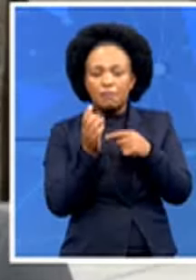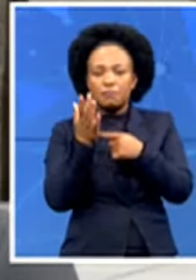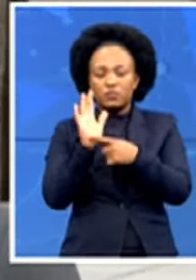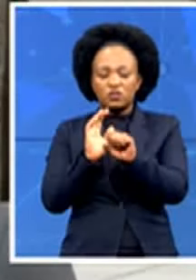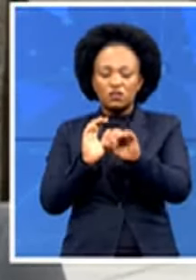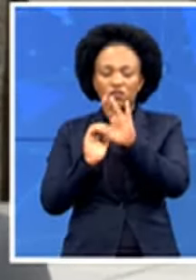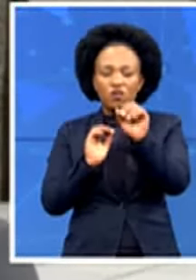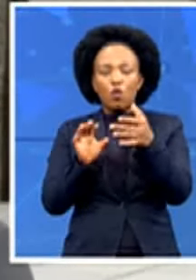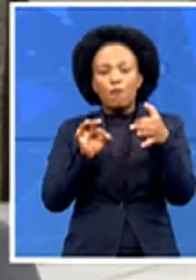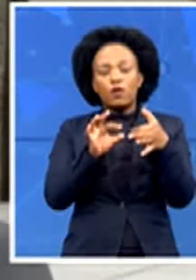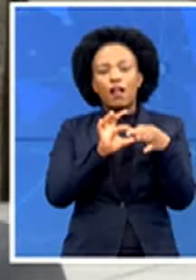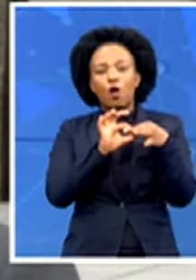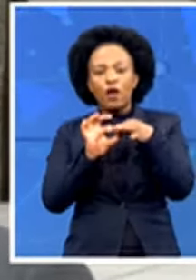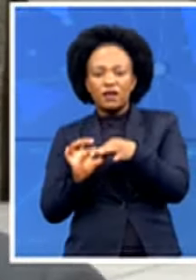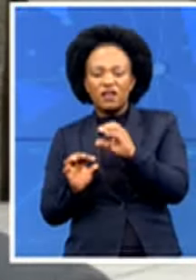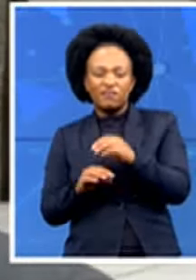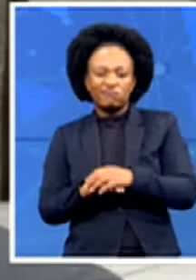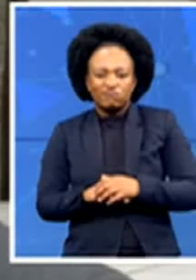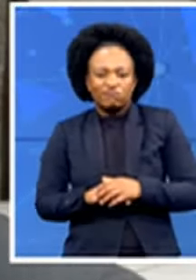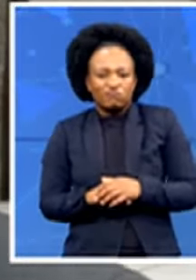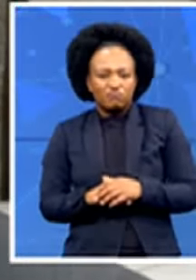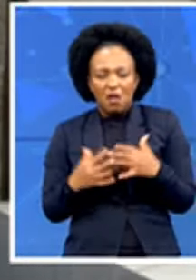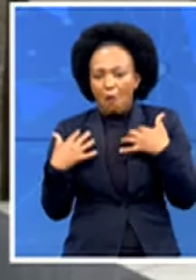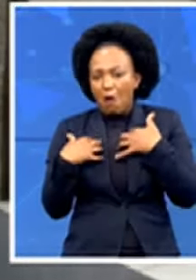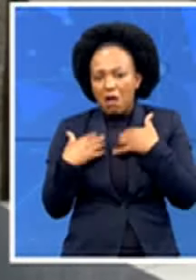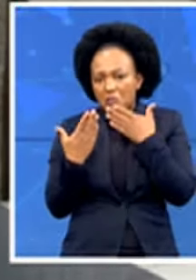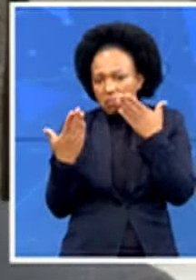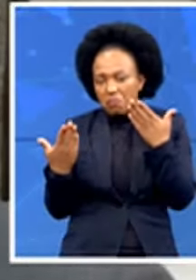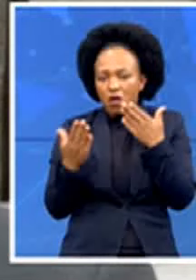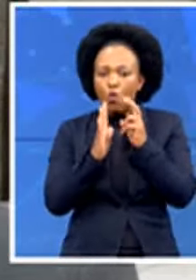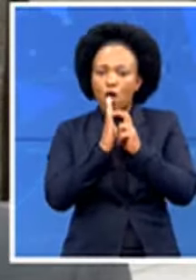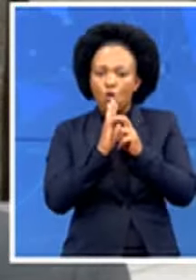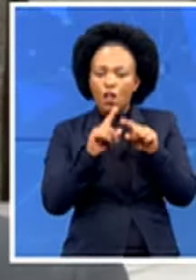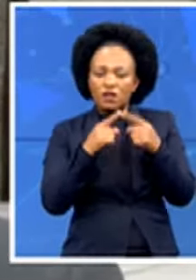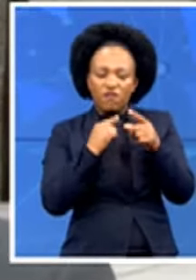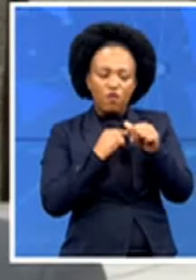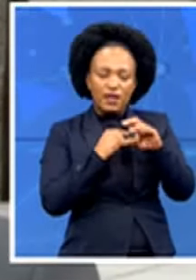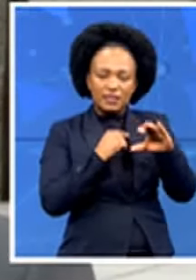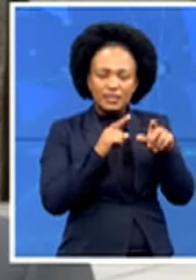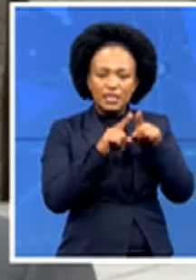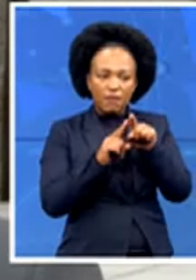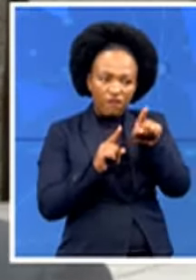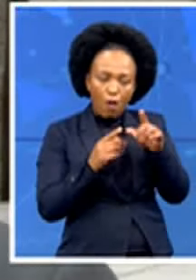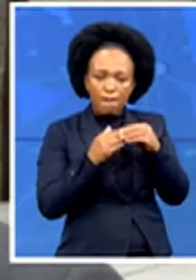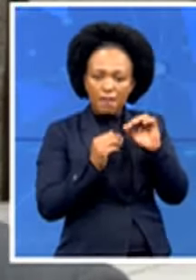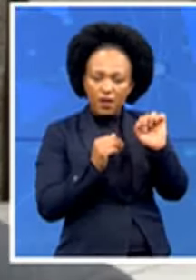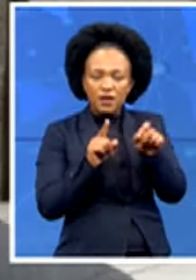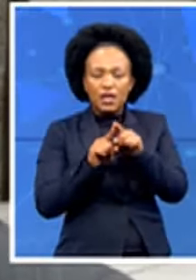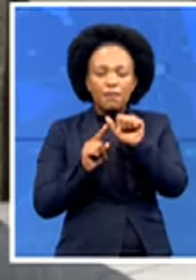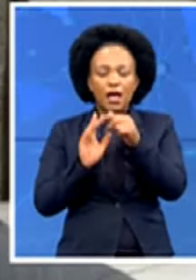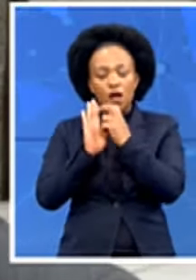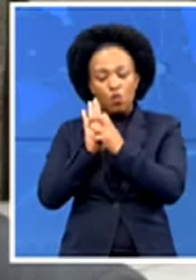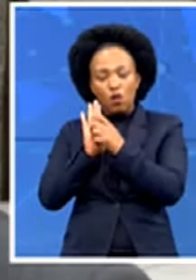to worry, because there's a different set of rules for the ANC and their cadres and another set of rules for the people of South